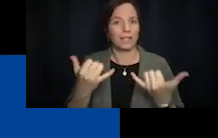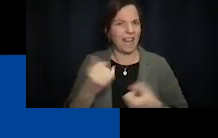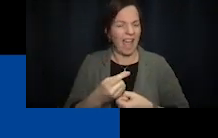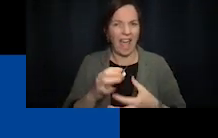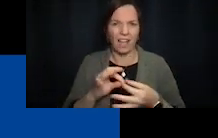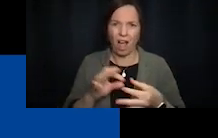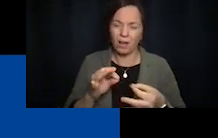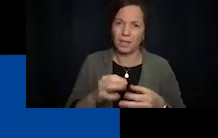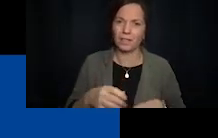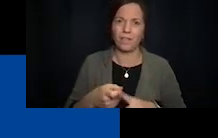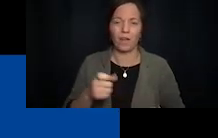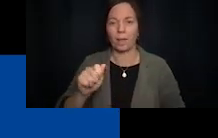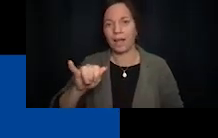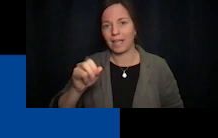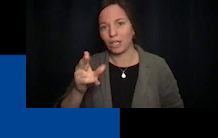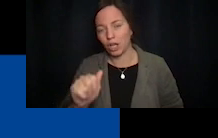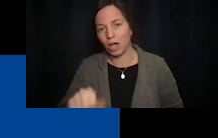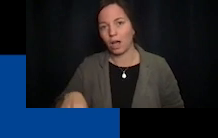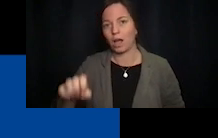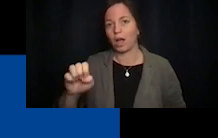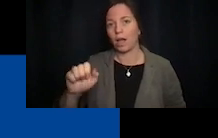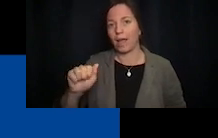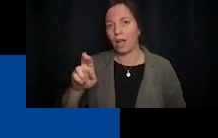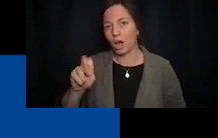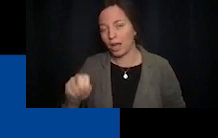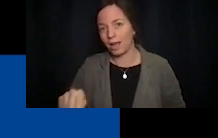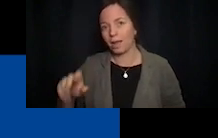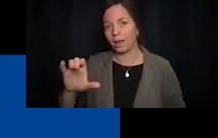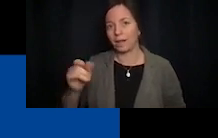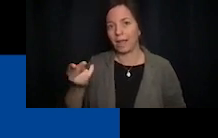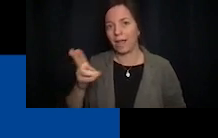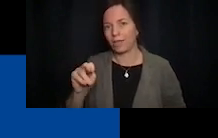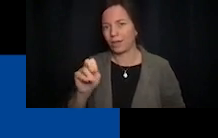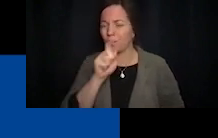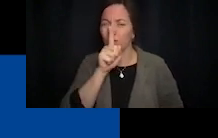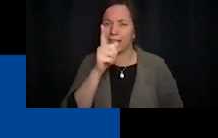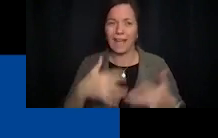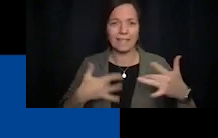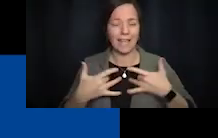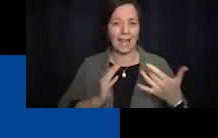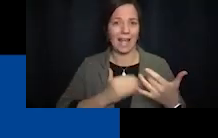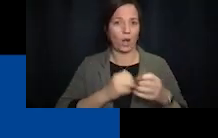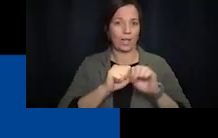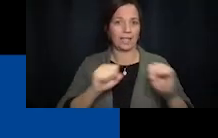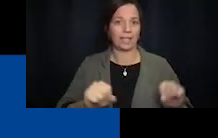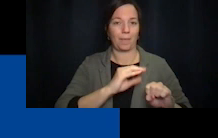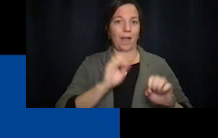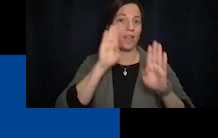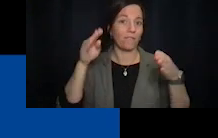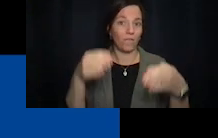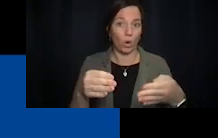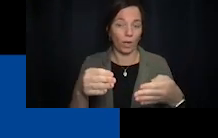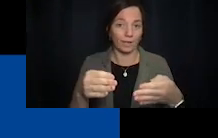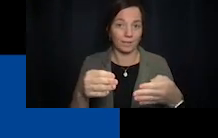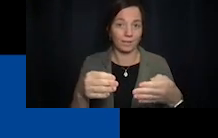from Aisha to Aeron to Catherine, like, so exciting where our system is going and the focus in all